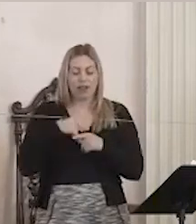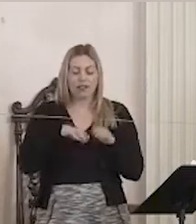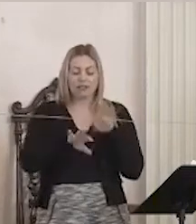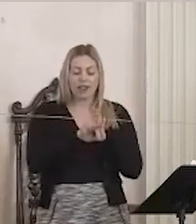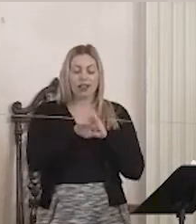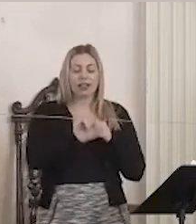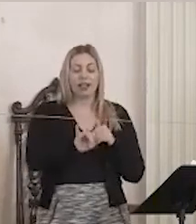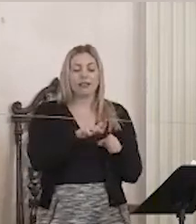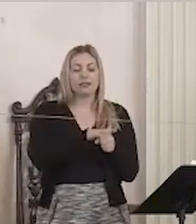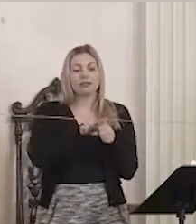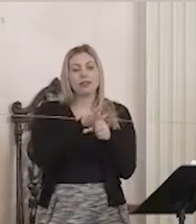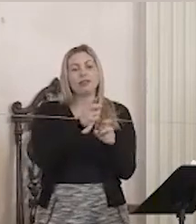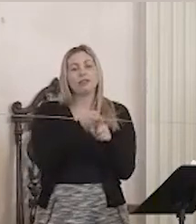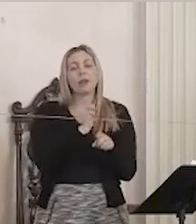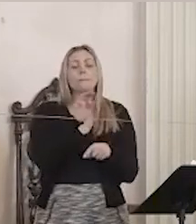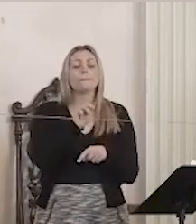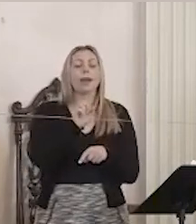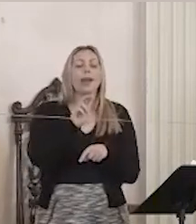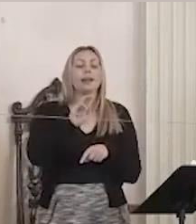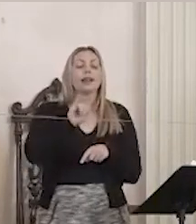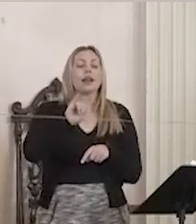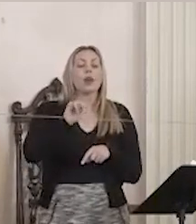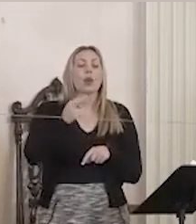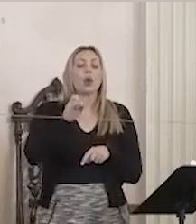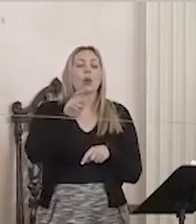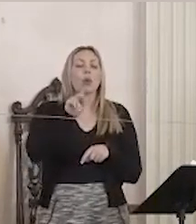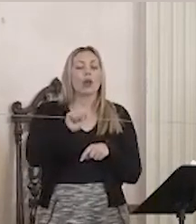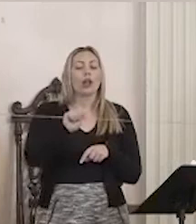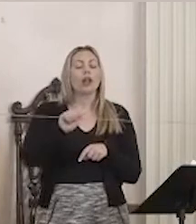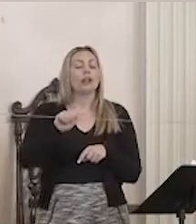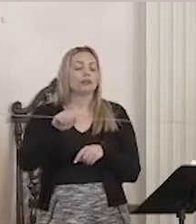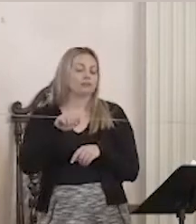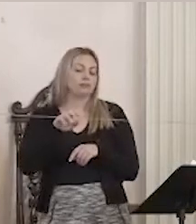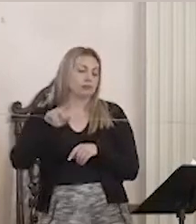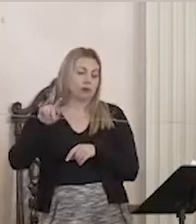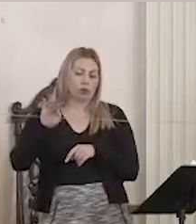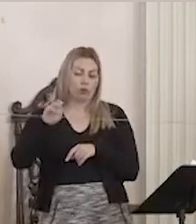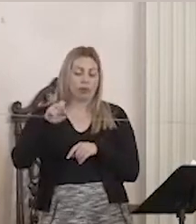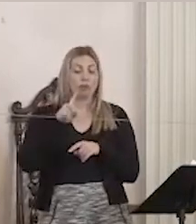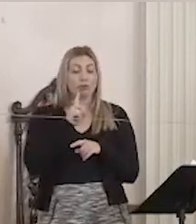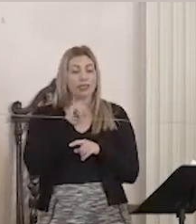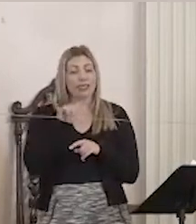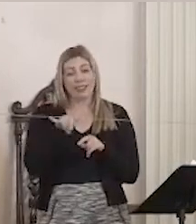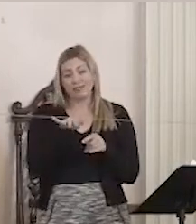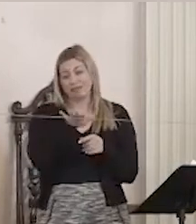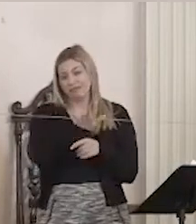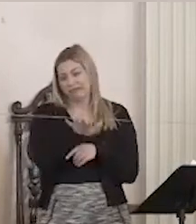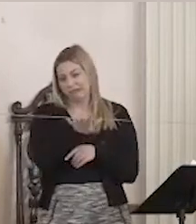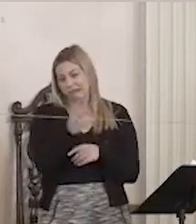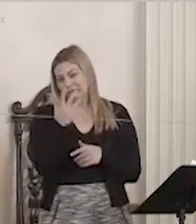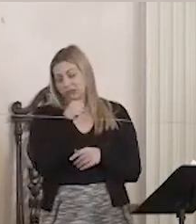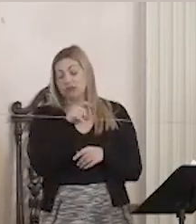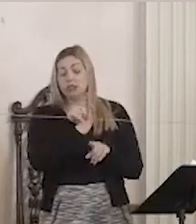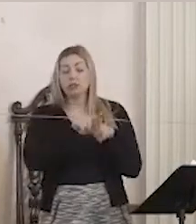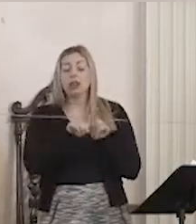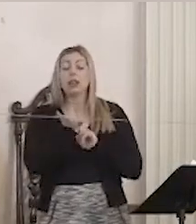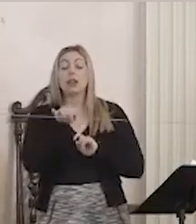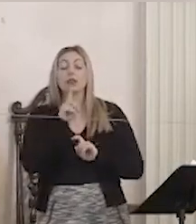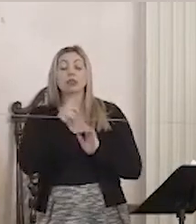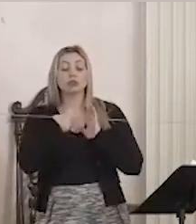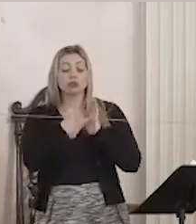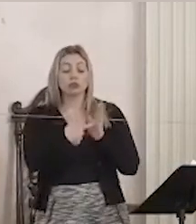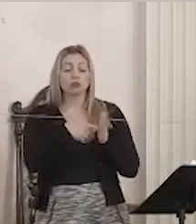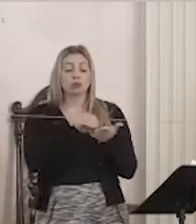Manahoke tribe. Archaeological records show evidence of the Manahoke in that area as far back as